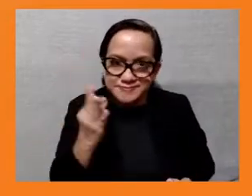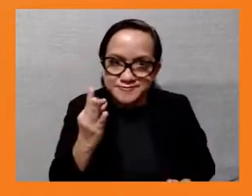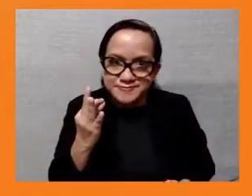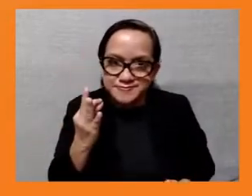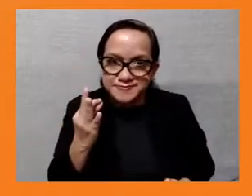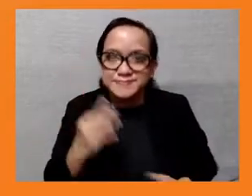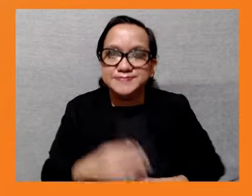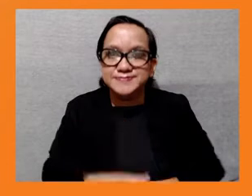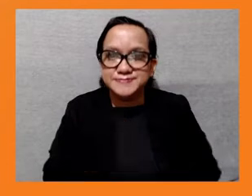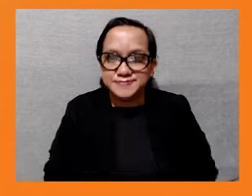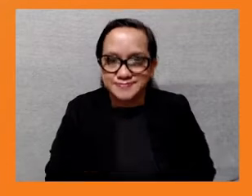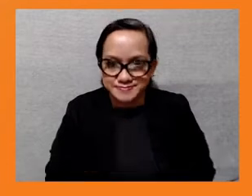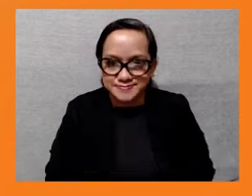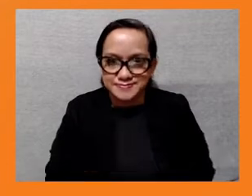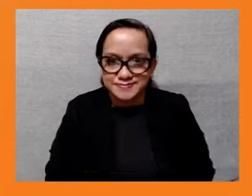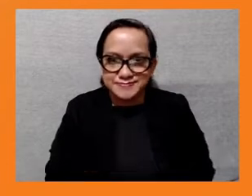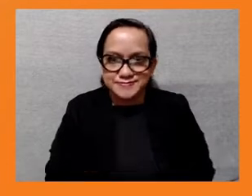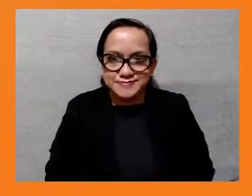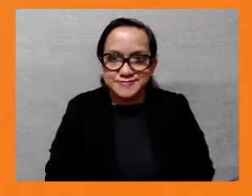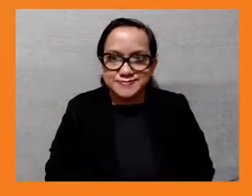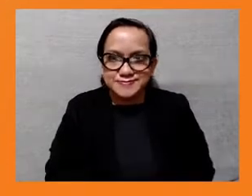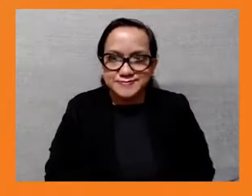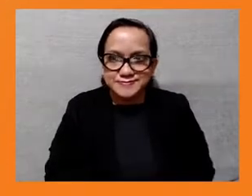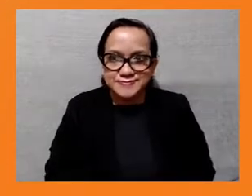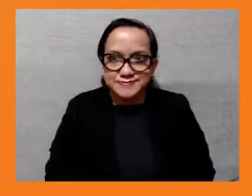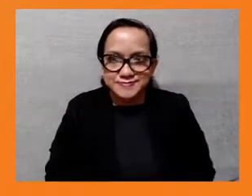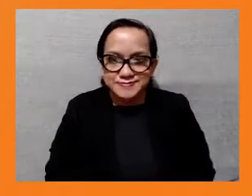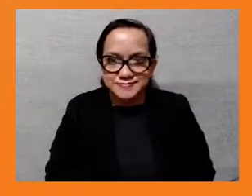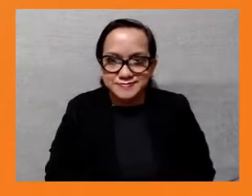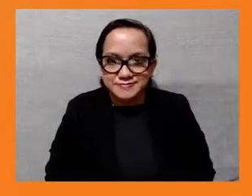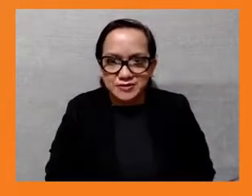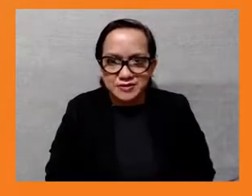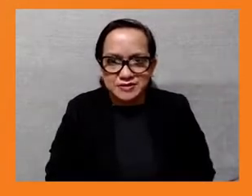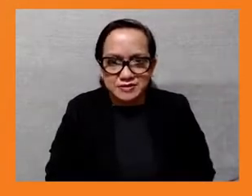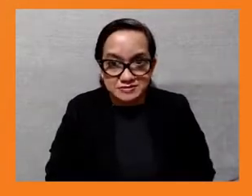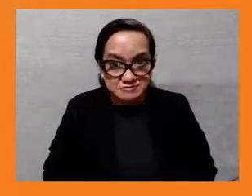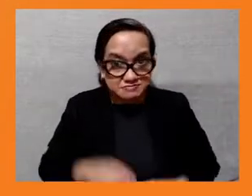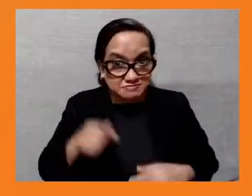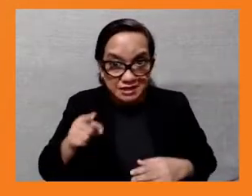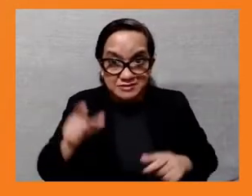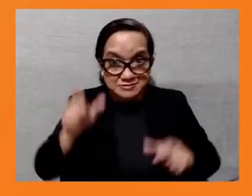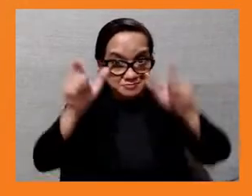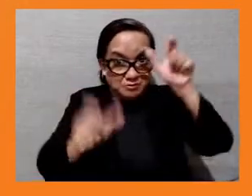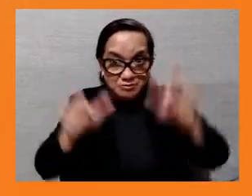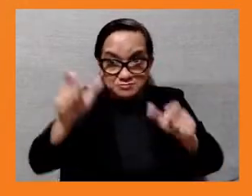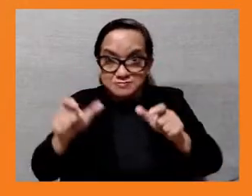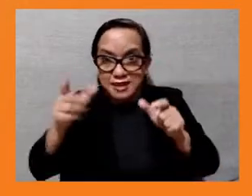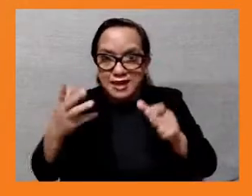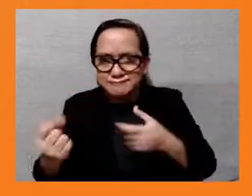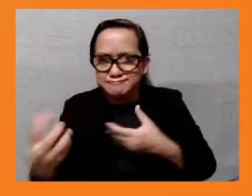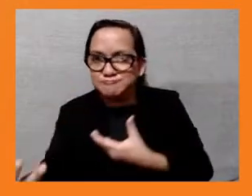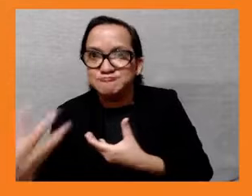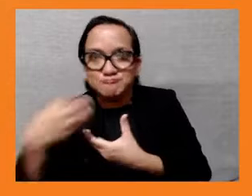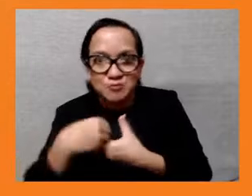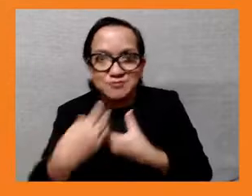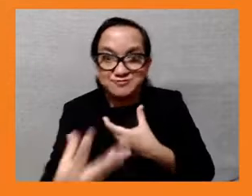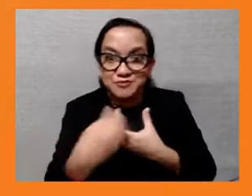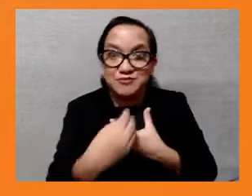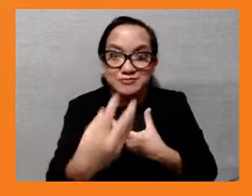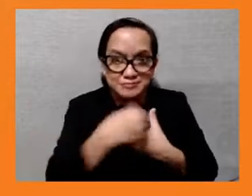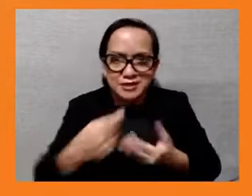this into the contracts. But what we see is a big challenge in then, cascading that